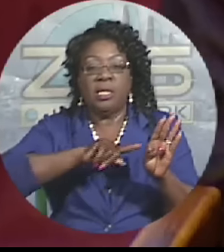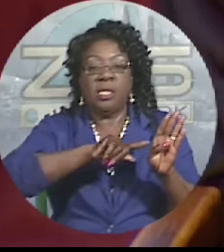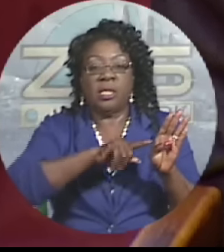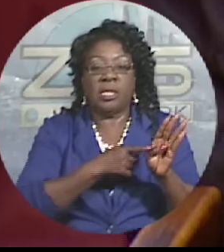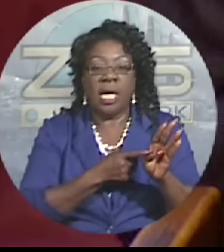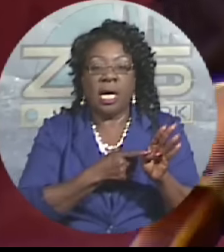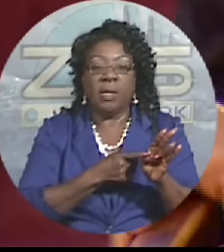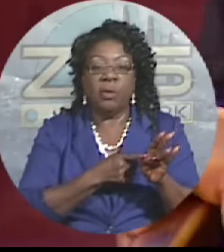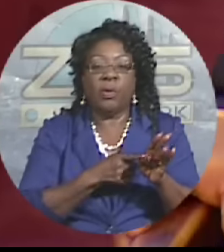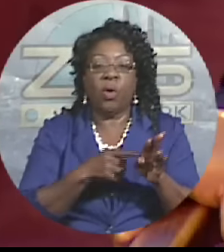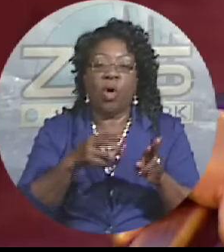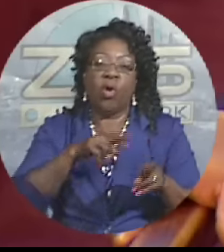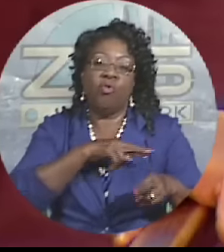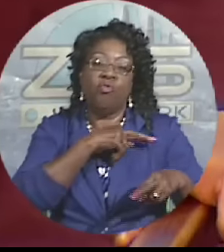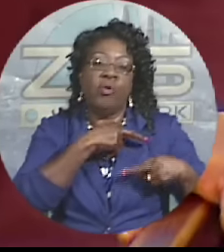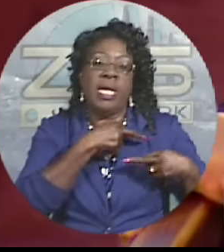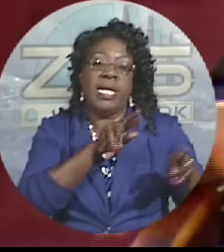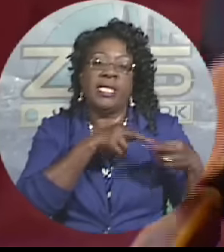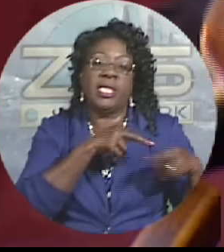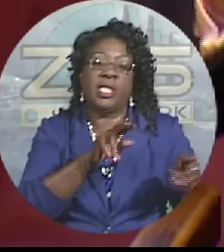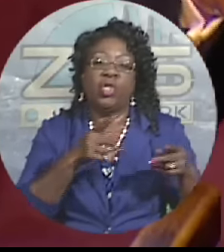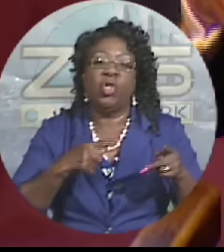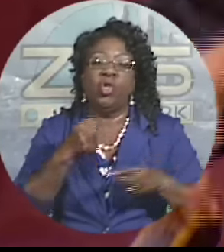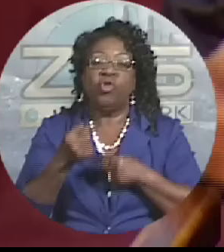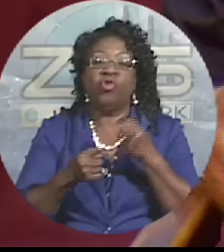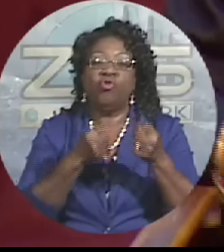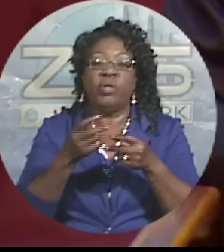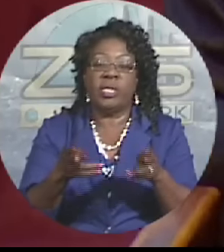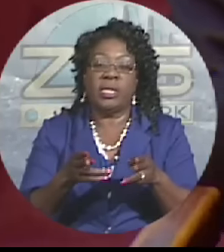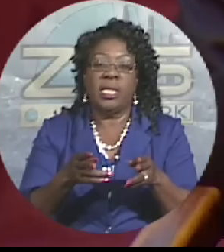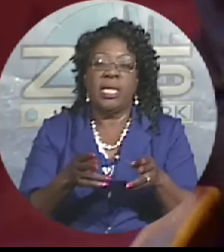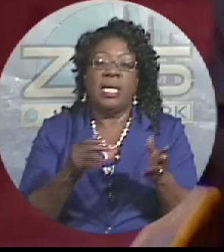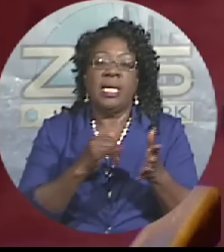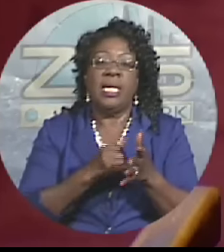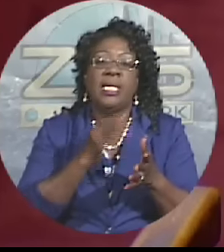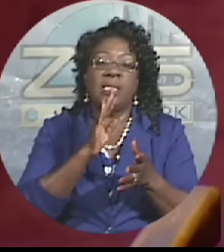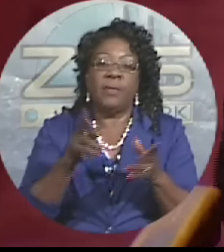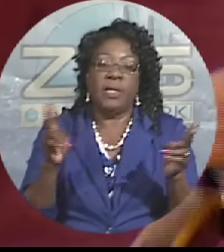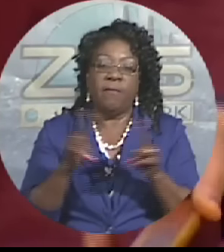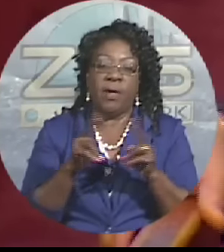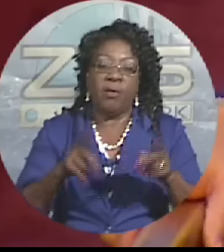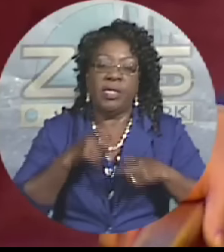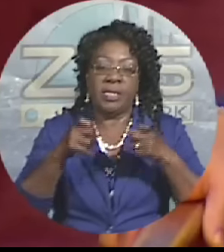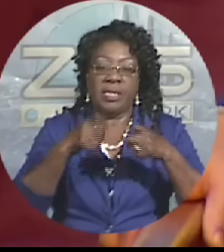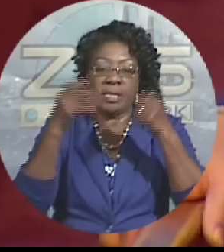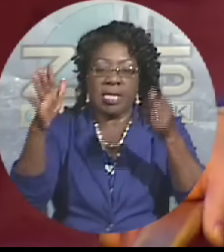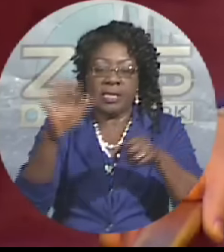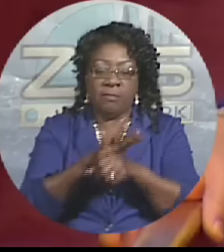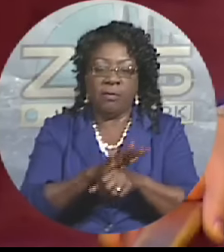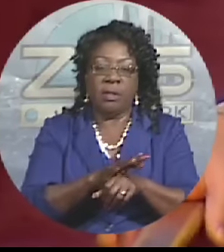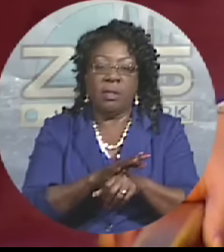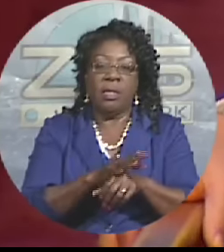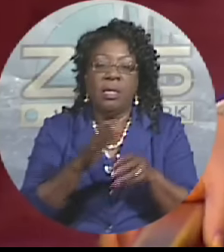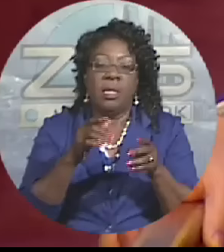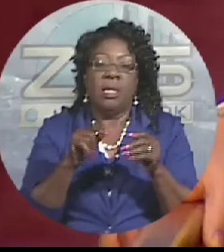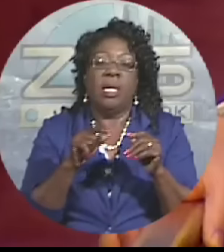call religious tourism. It has been a very successful intervention in the economy of the Bahamas.